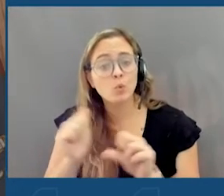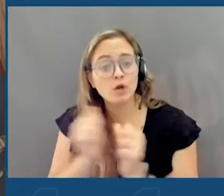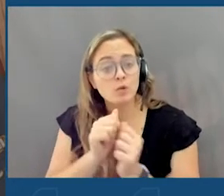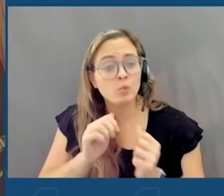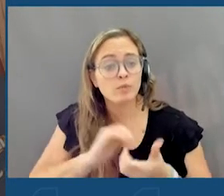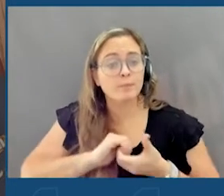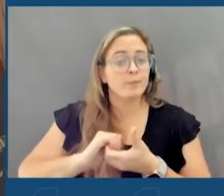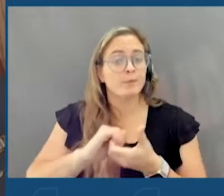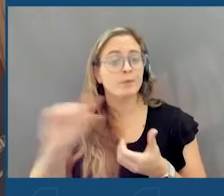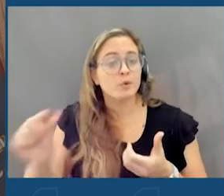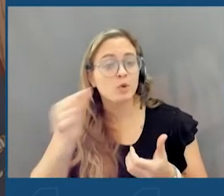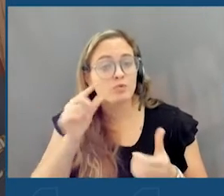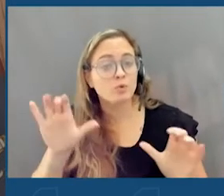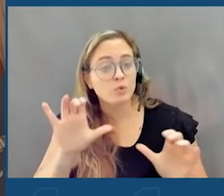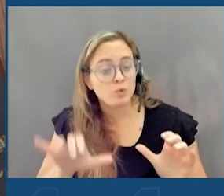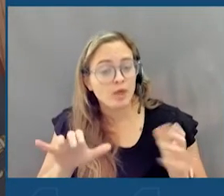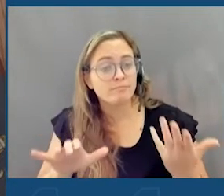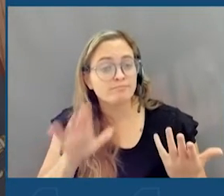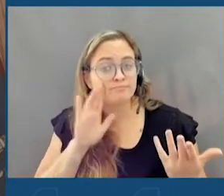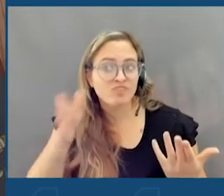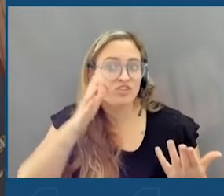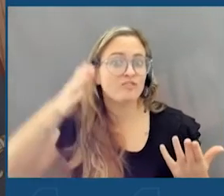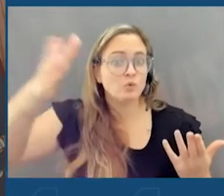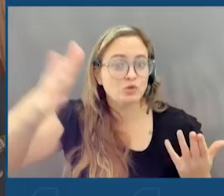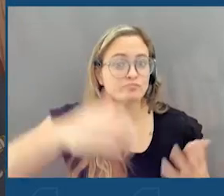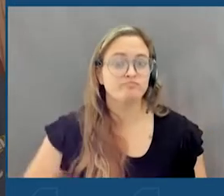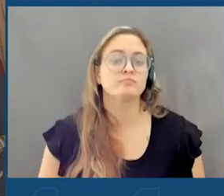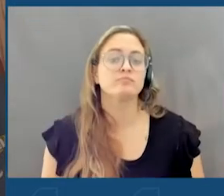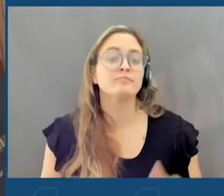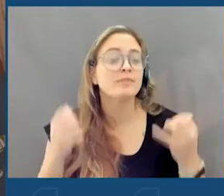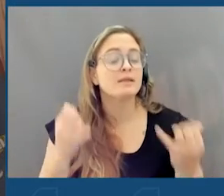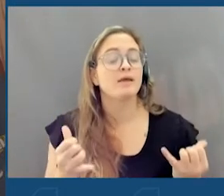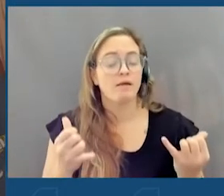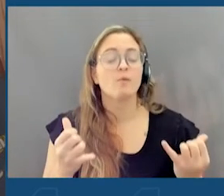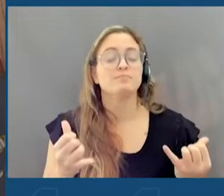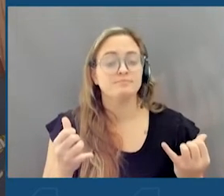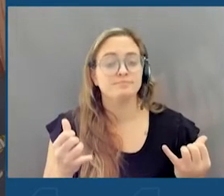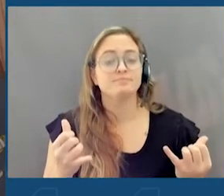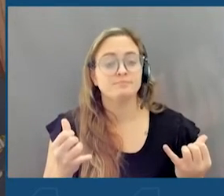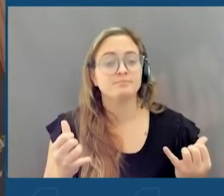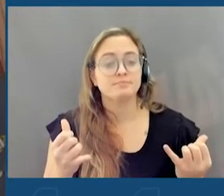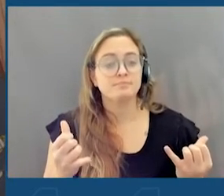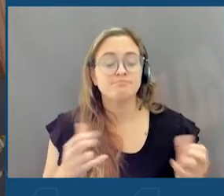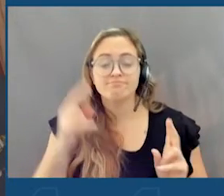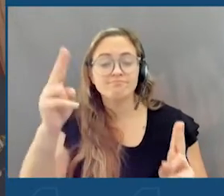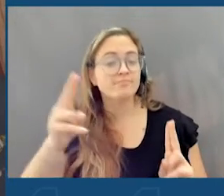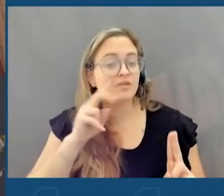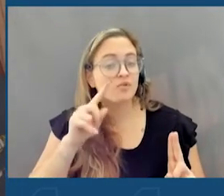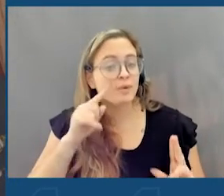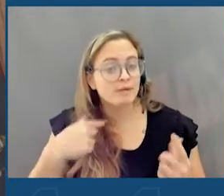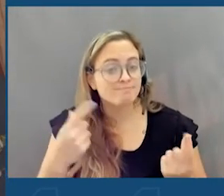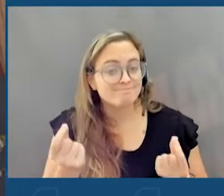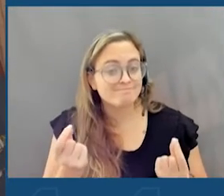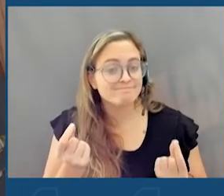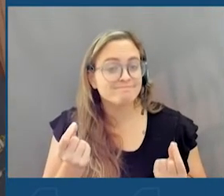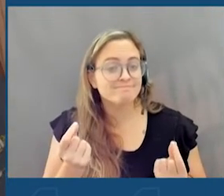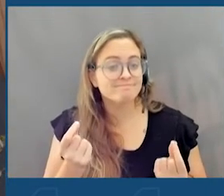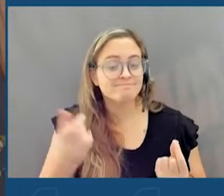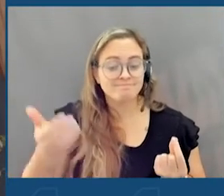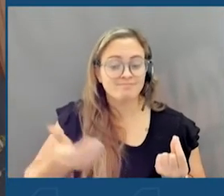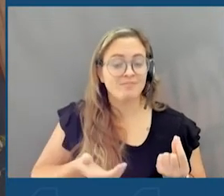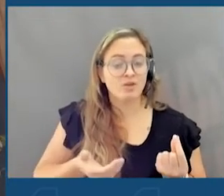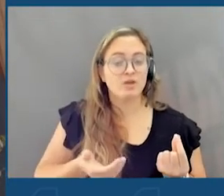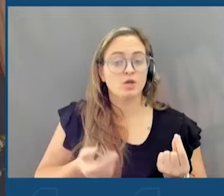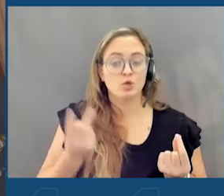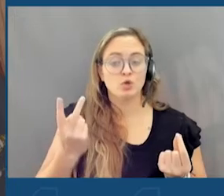government to do so in the future. And now it's an honor for me to invite